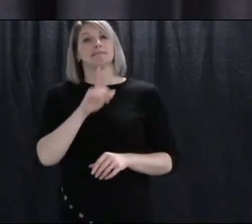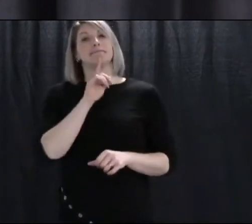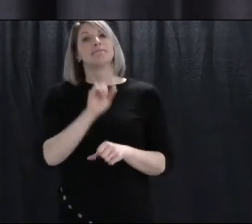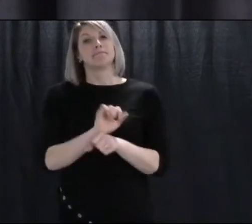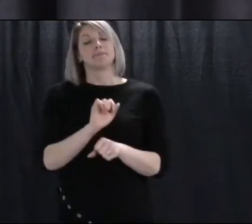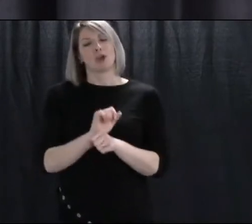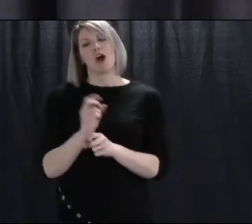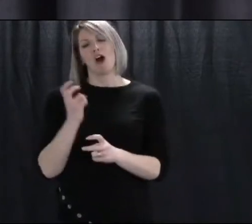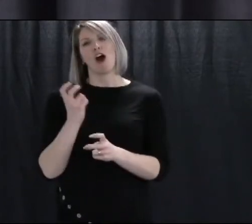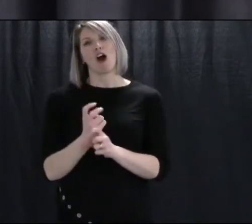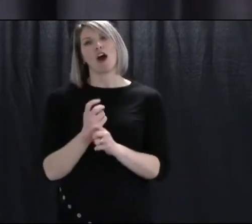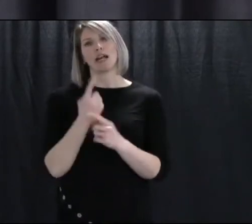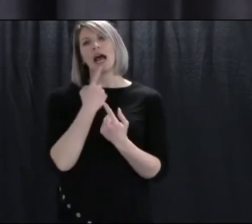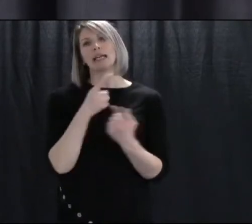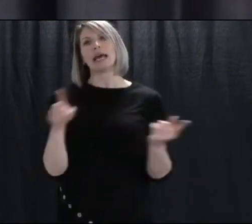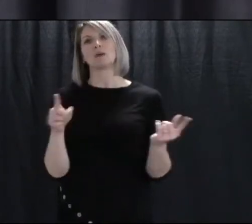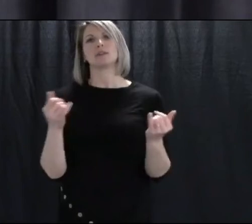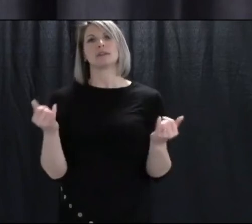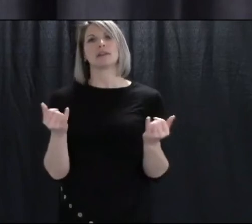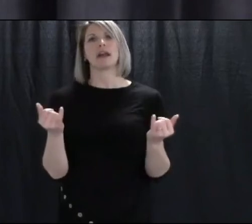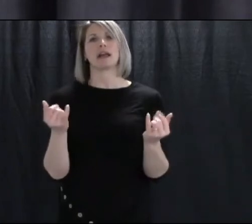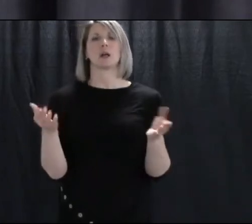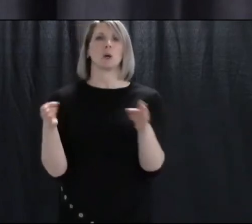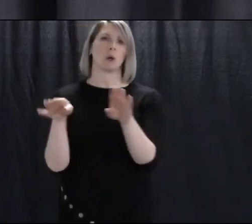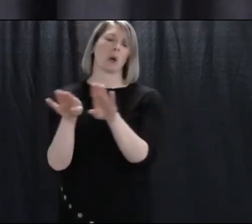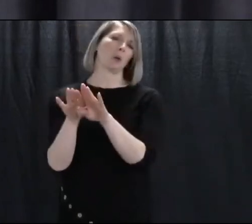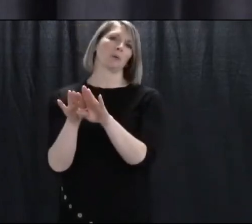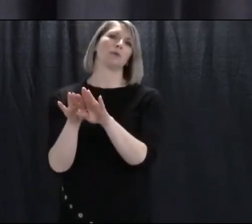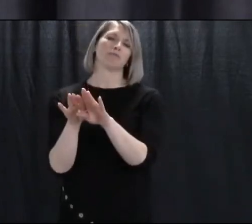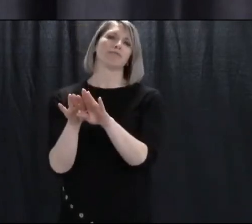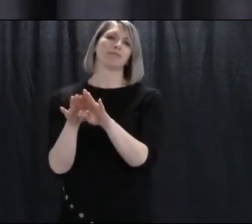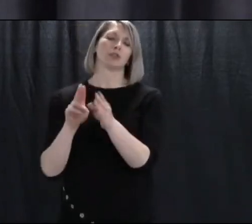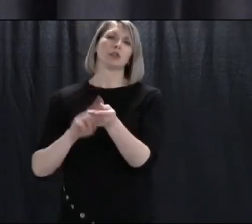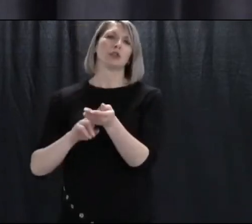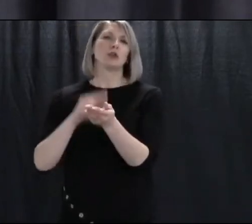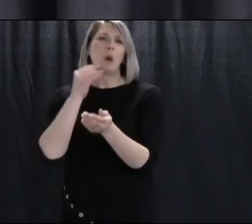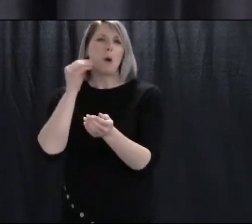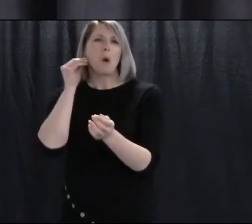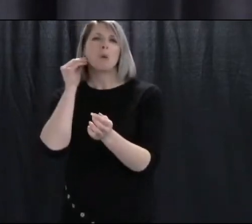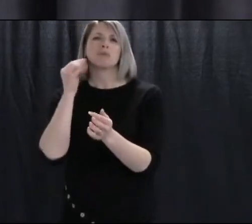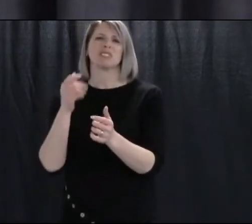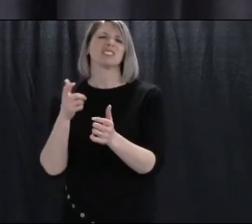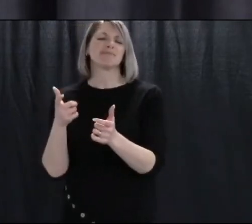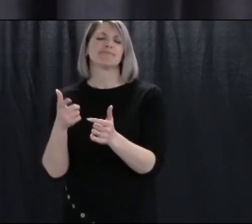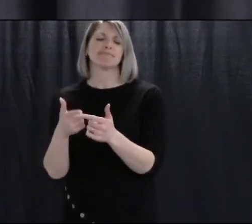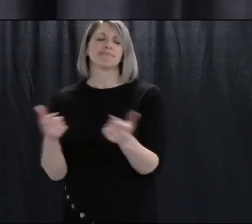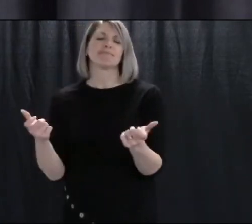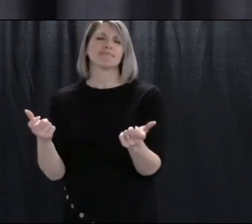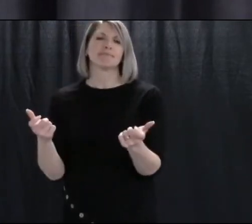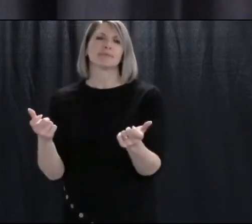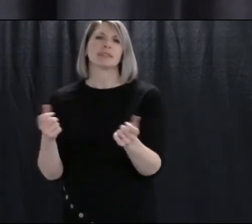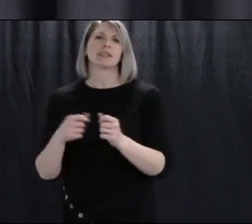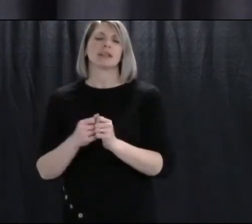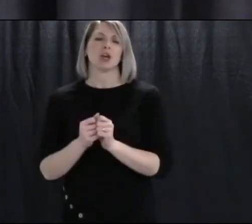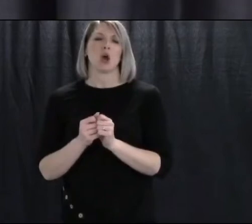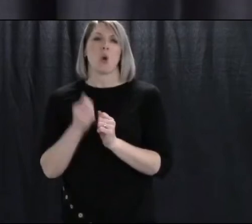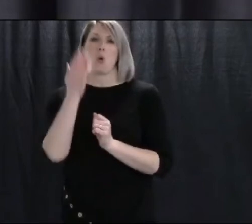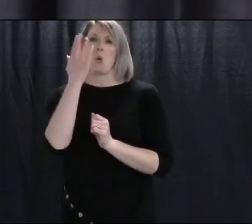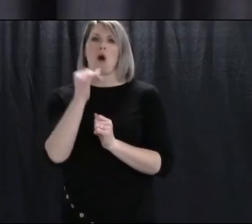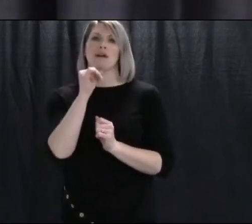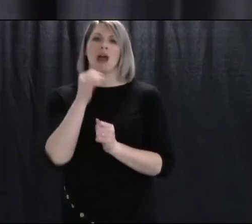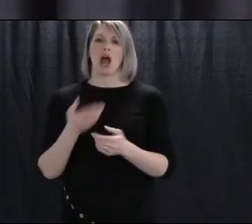it's the right thing to do on the basis of what Dr. Fitzgerald and her team have recommended. I think the reason we didn't do it